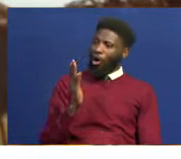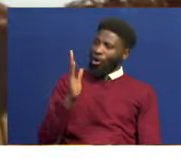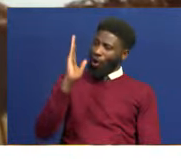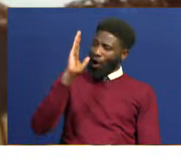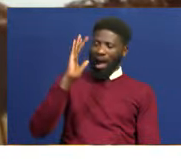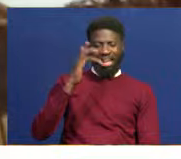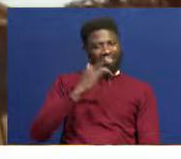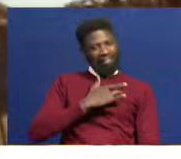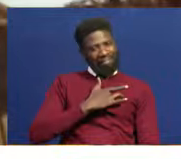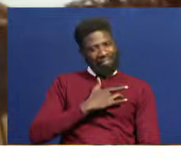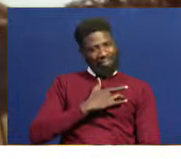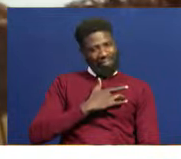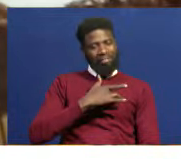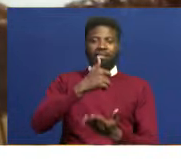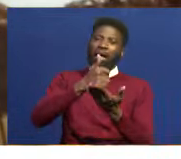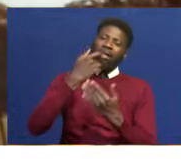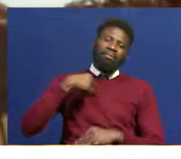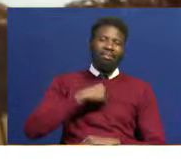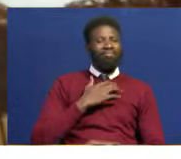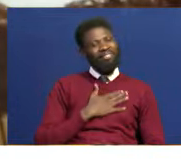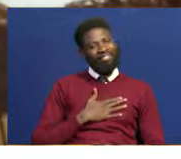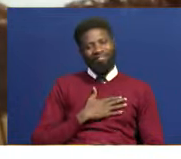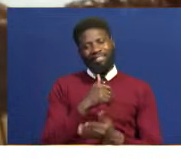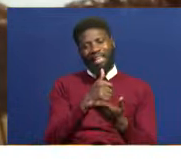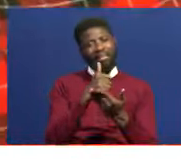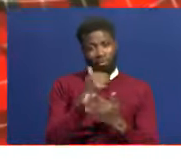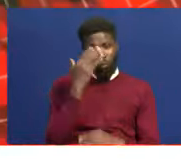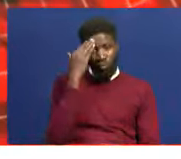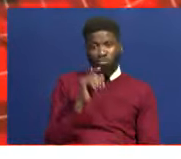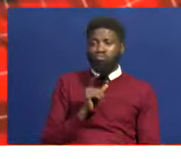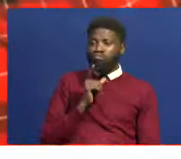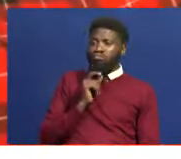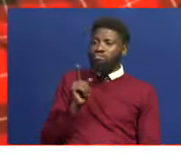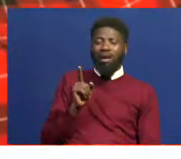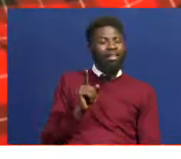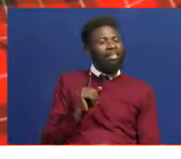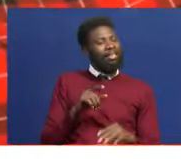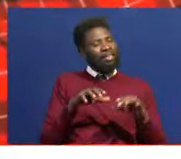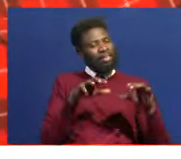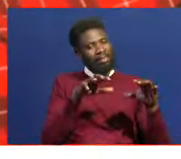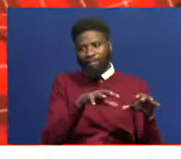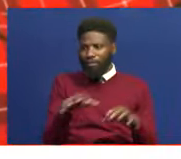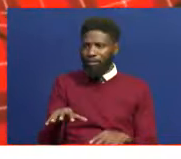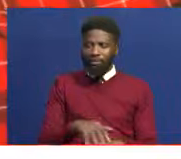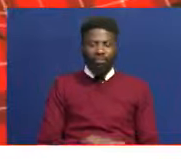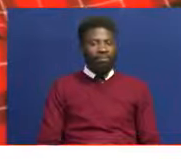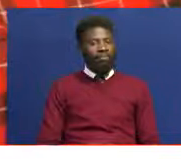atusaidie. Atusaidie tu juu kijana anaumia sana. Naomba tu